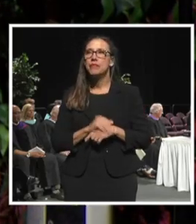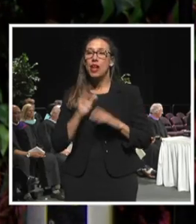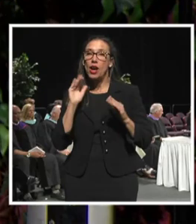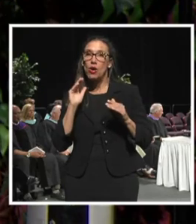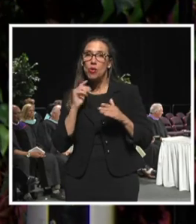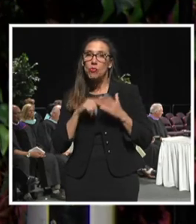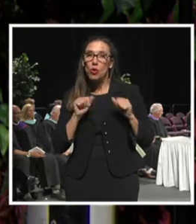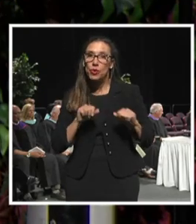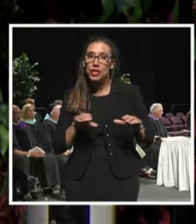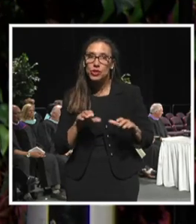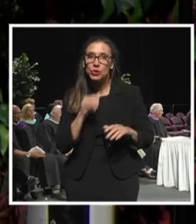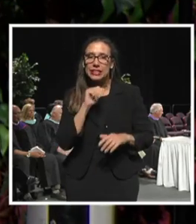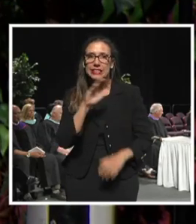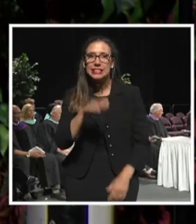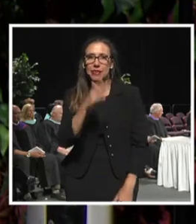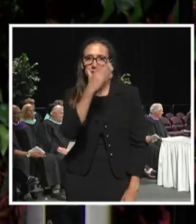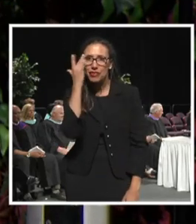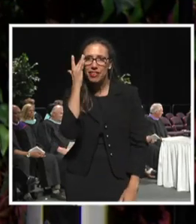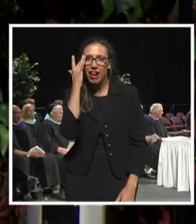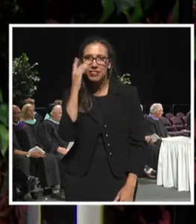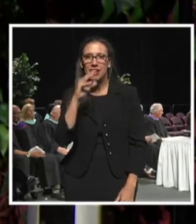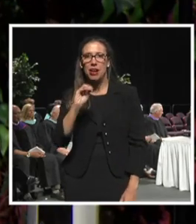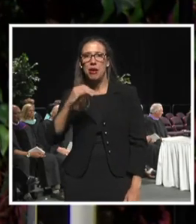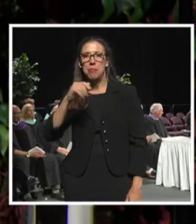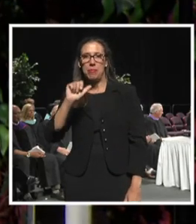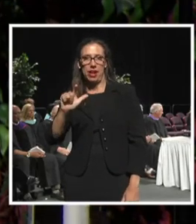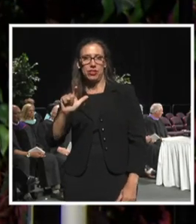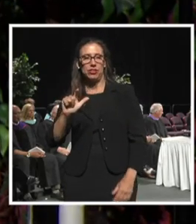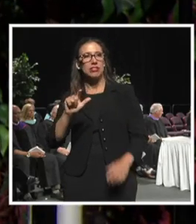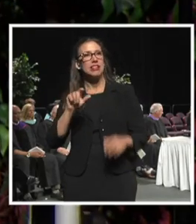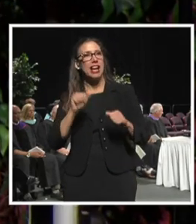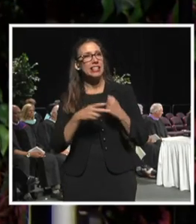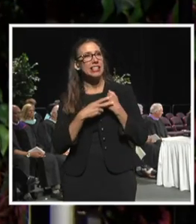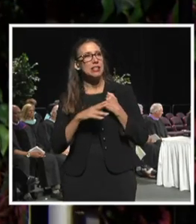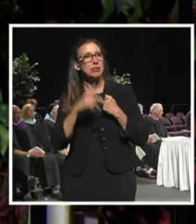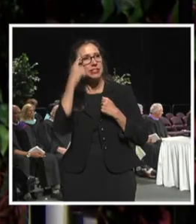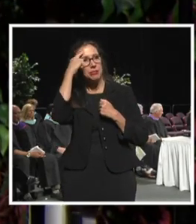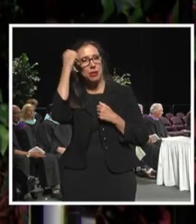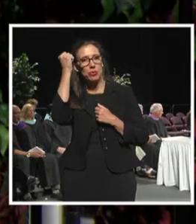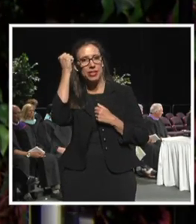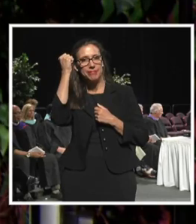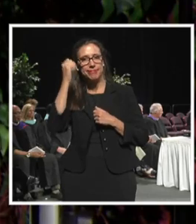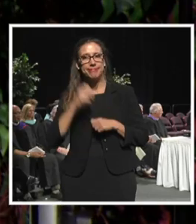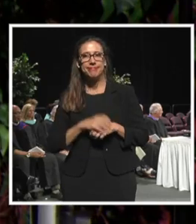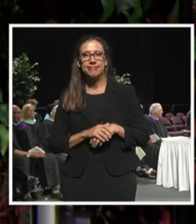could do, we can never forget Michael, our classmate, and that we can keep his memory alive.